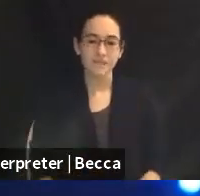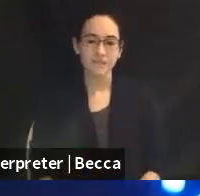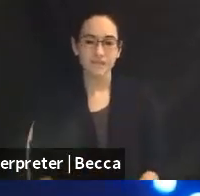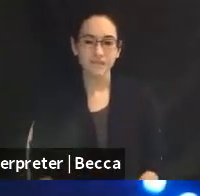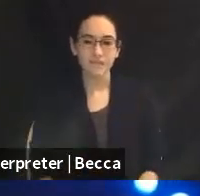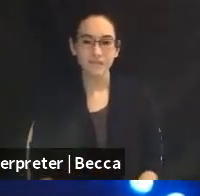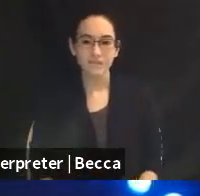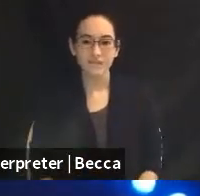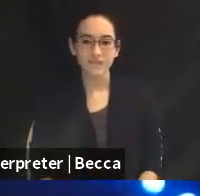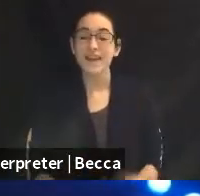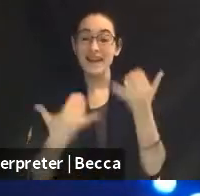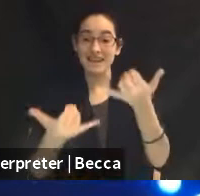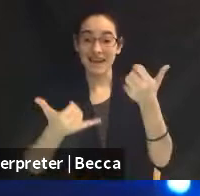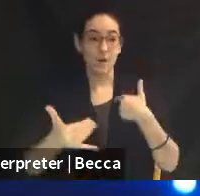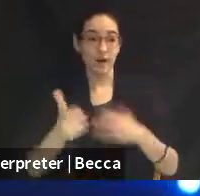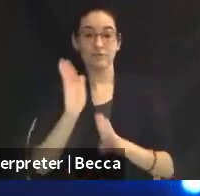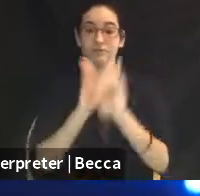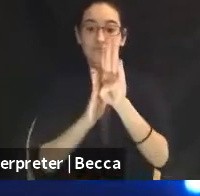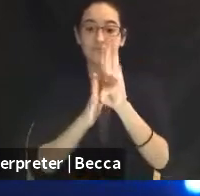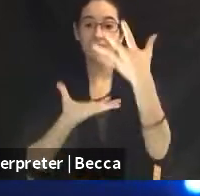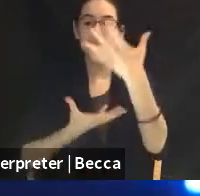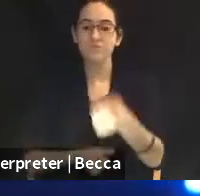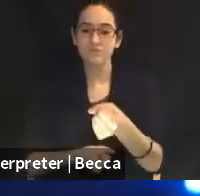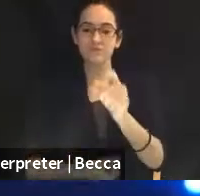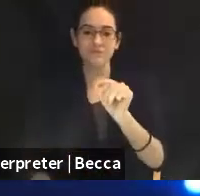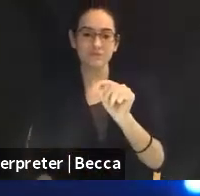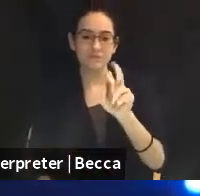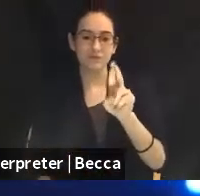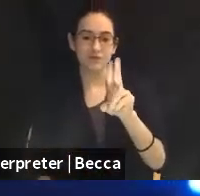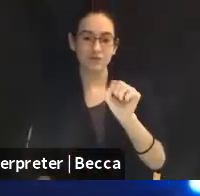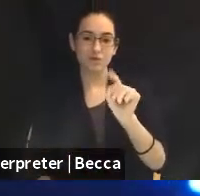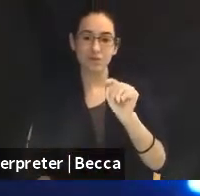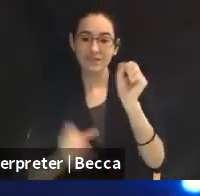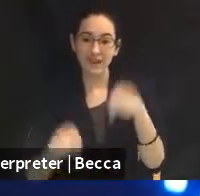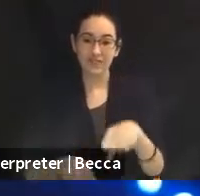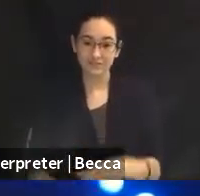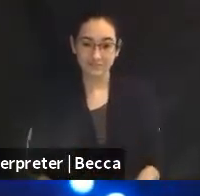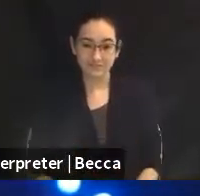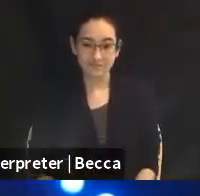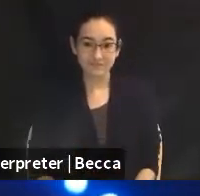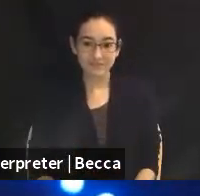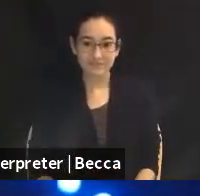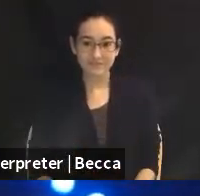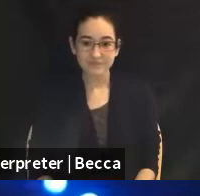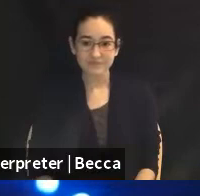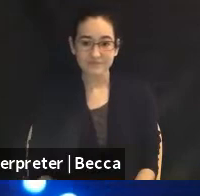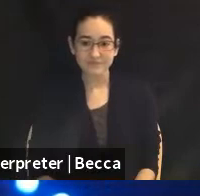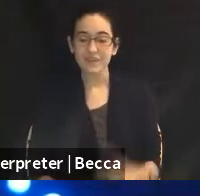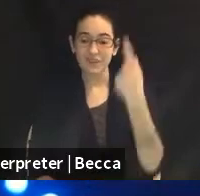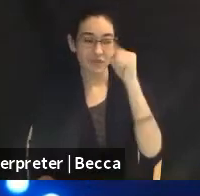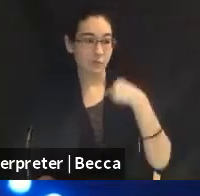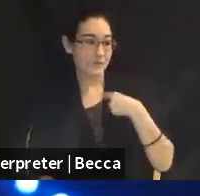point where I can grow in trust. And now I trust. I know that it's for me to choose who I give it